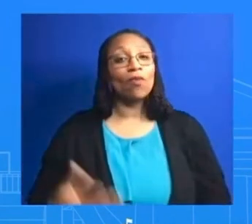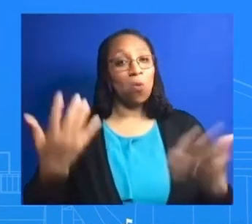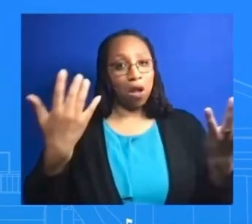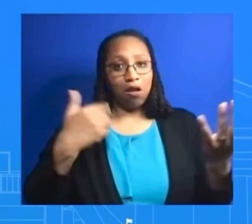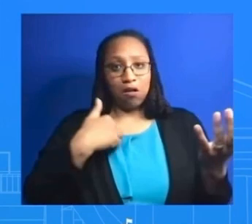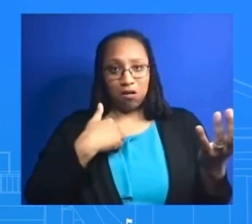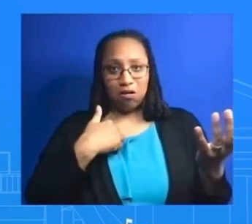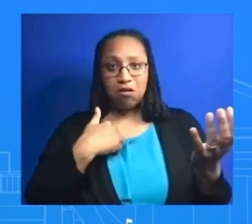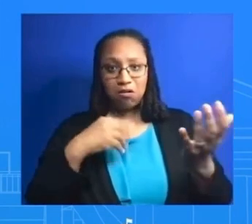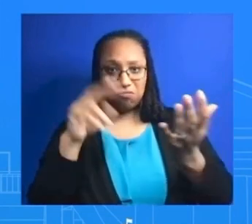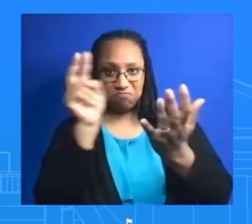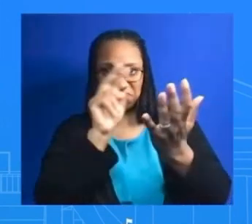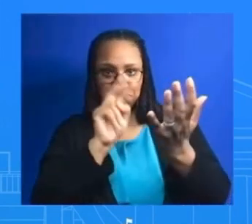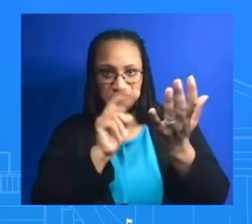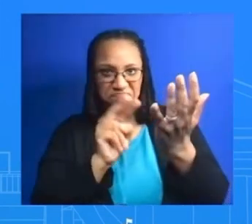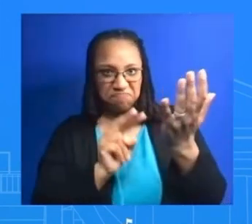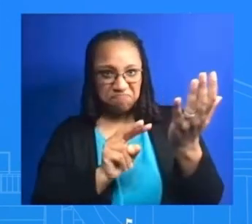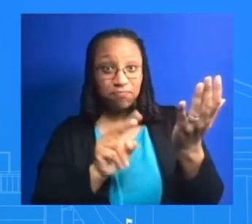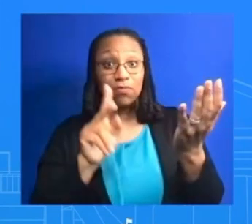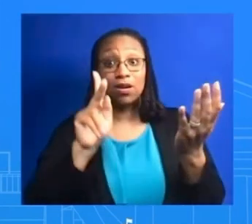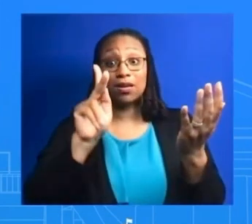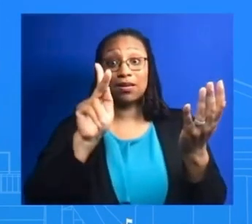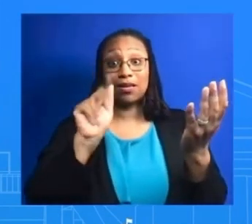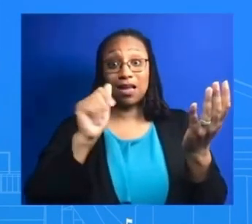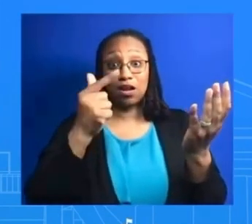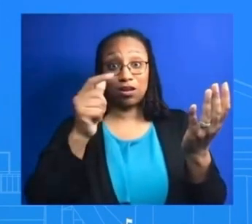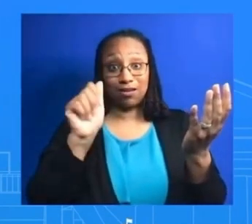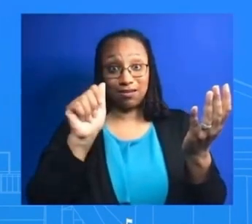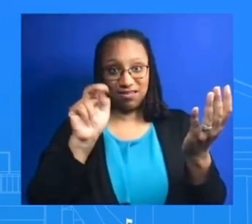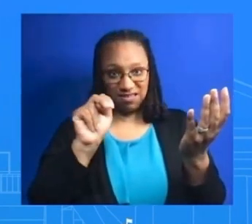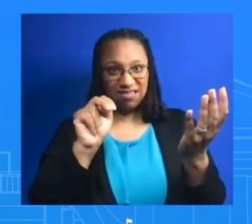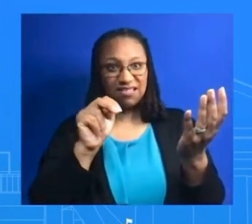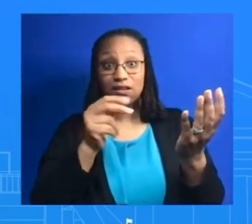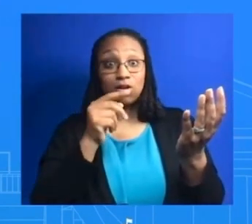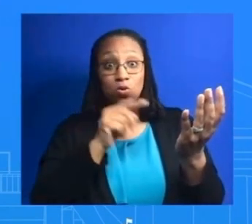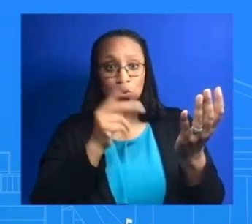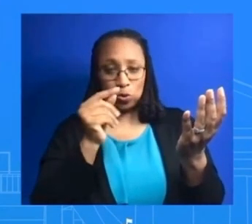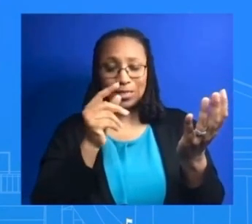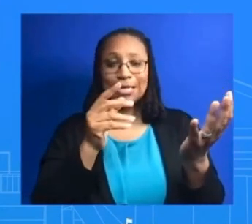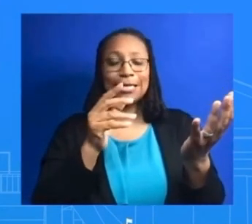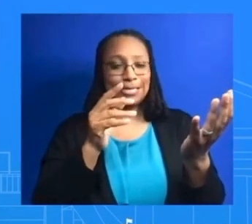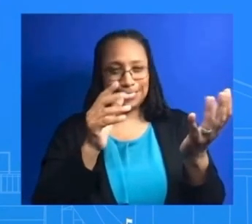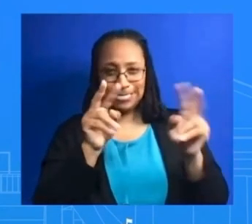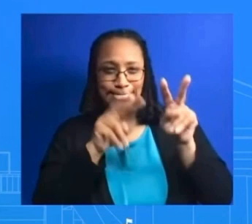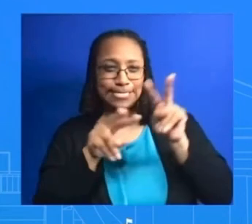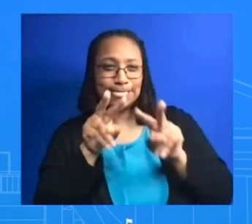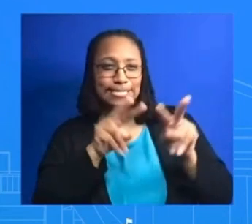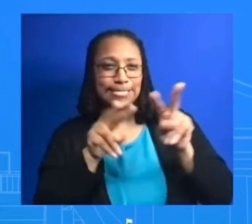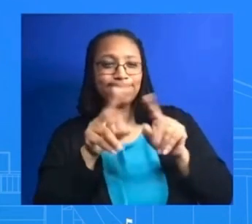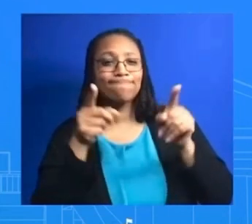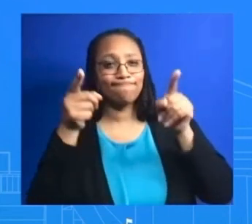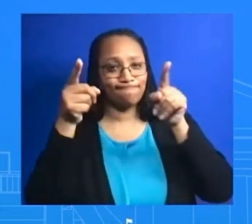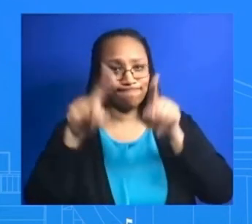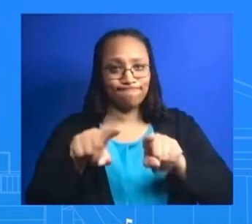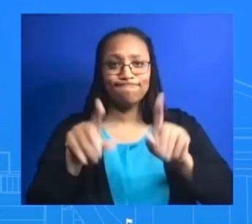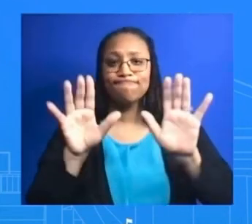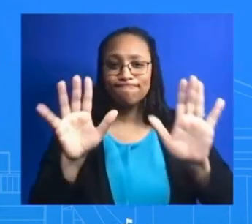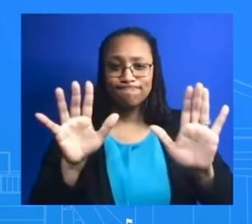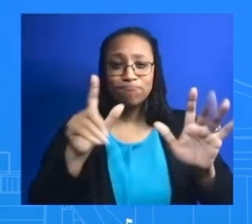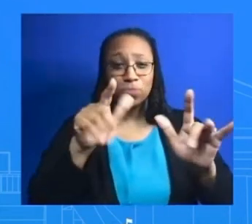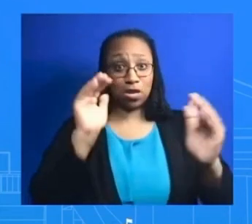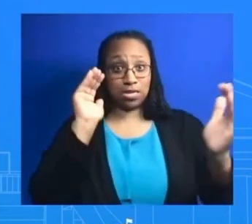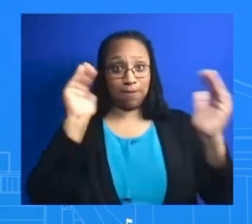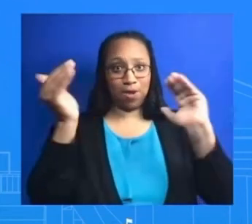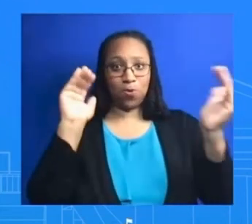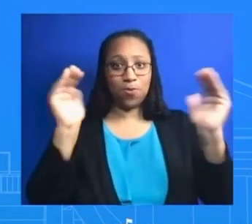analogy, I think that this is the big picture here. As we went through the pandemic, there were a variety of programs put in place